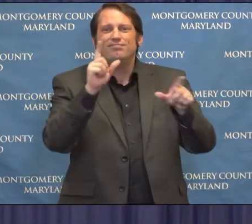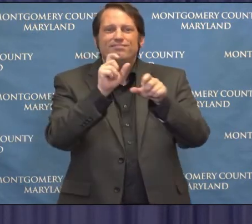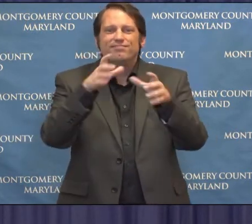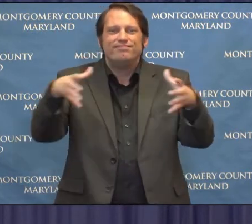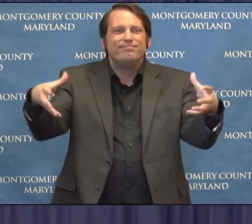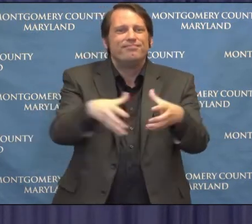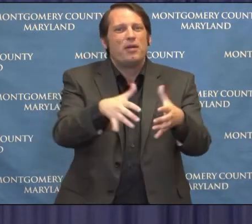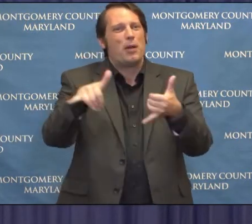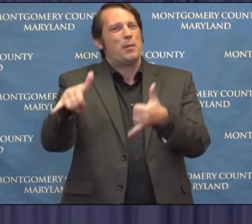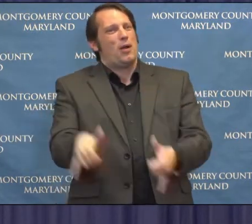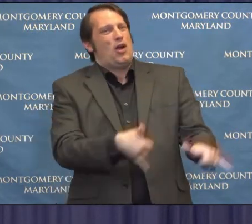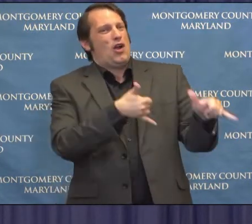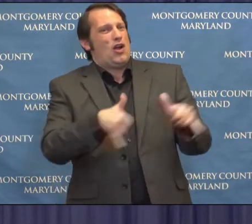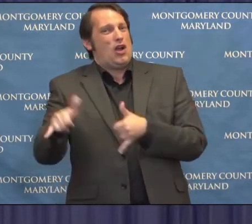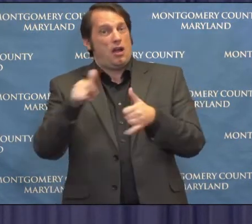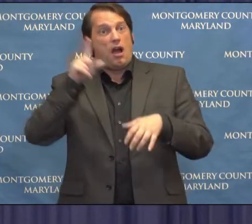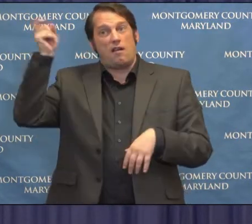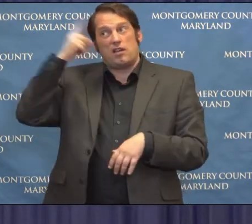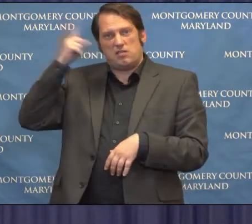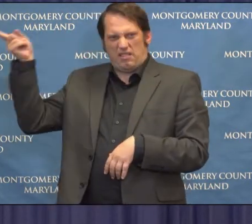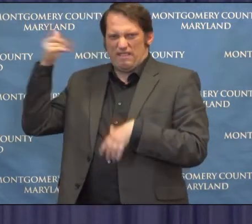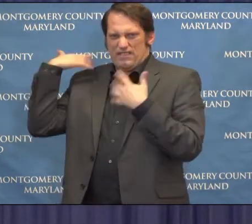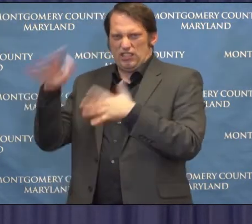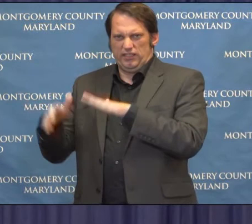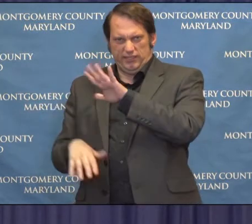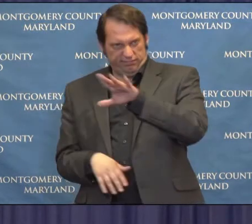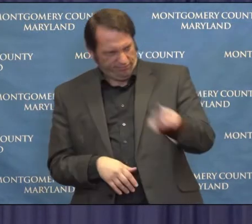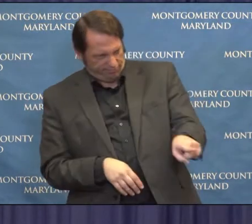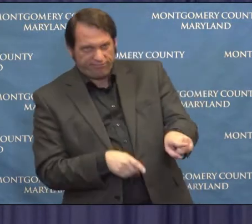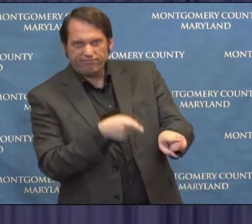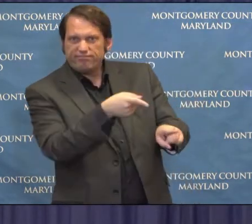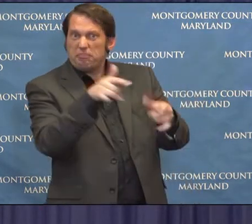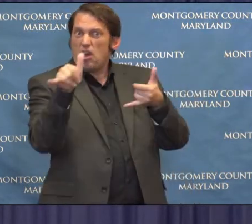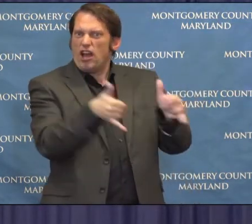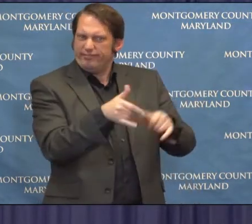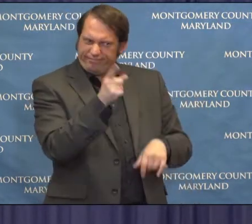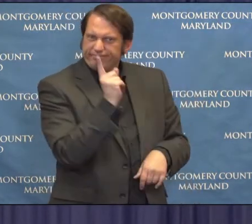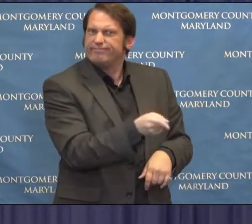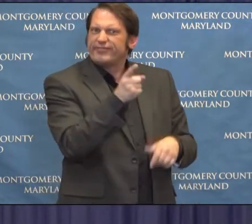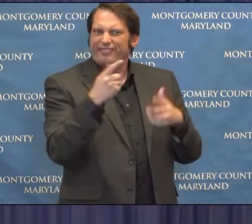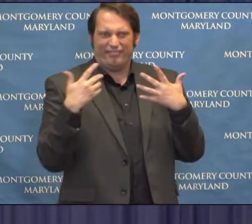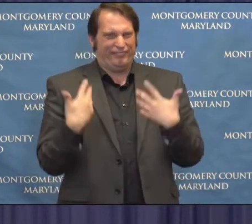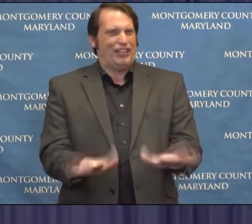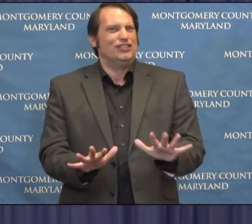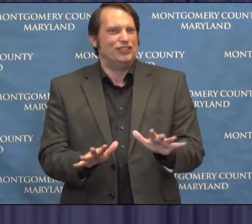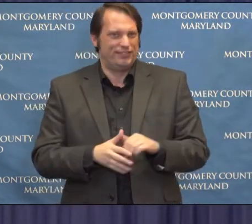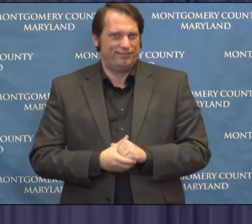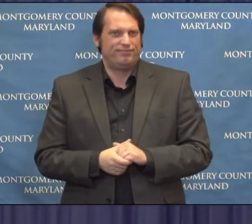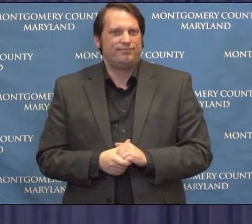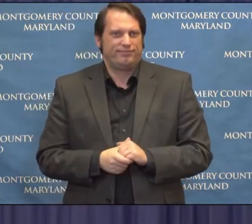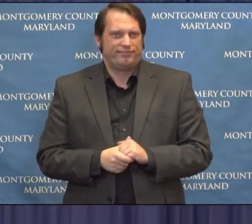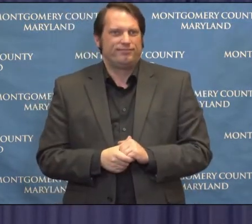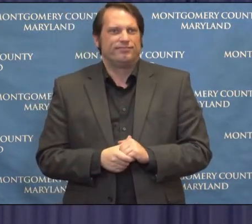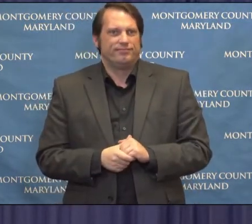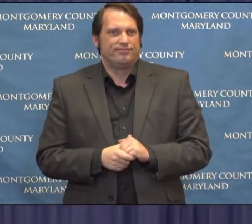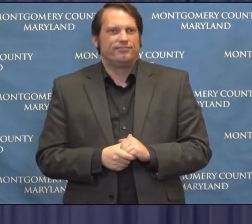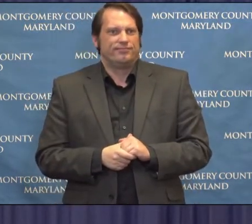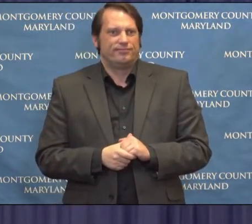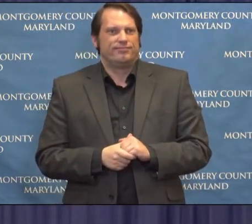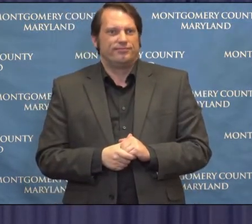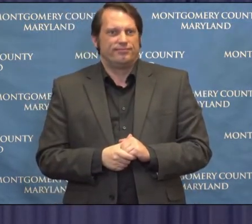to that. And then when we respond to those calls, we are working with those